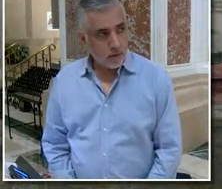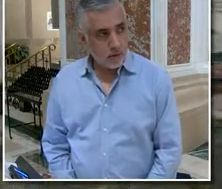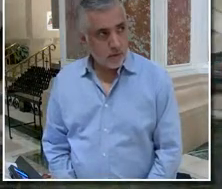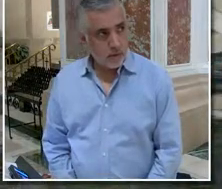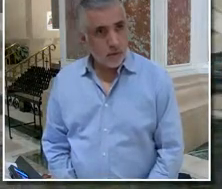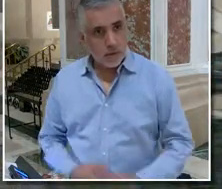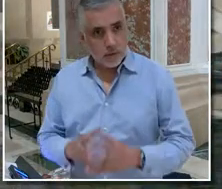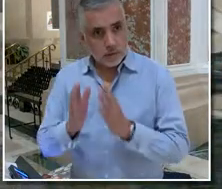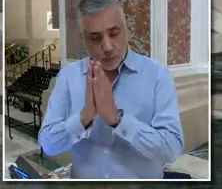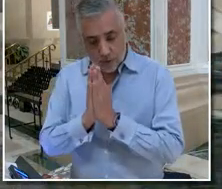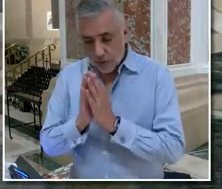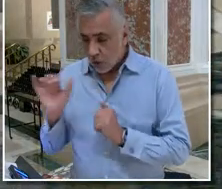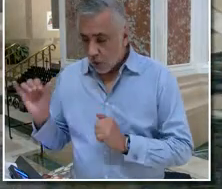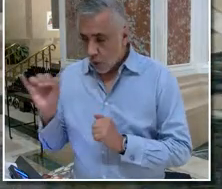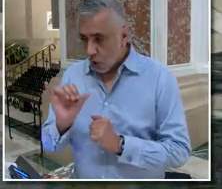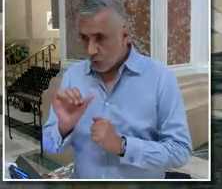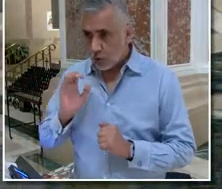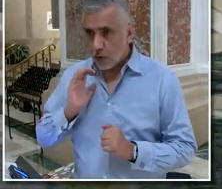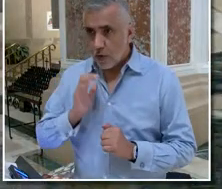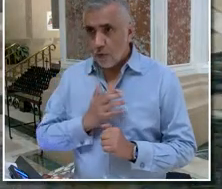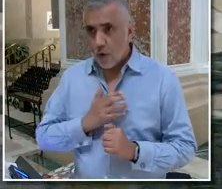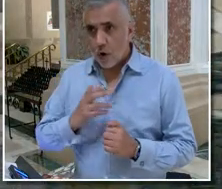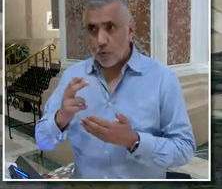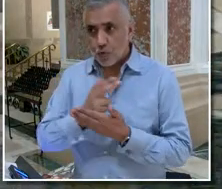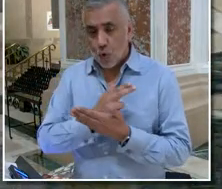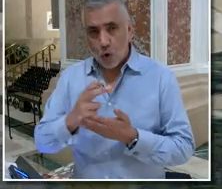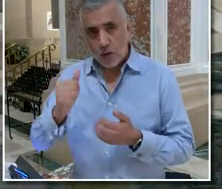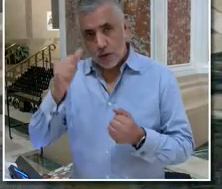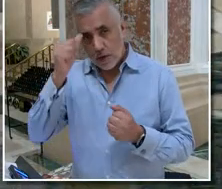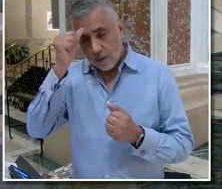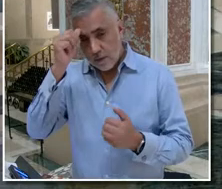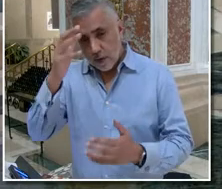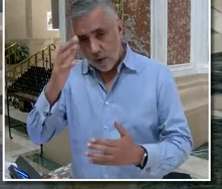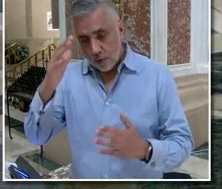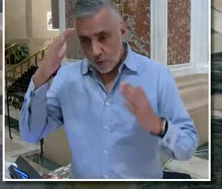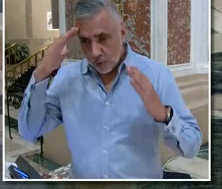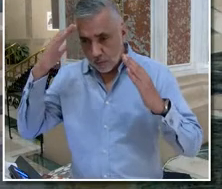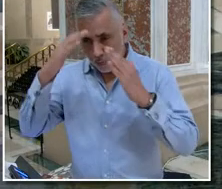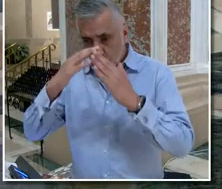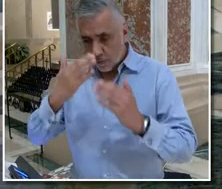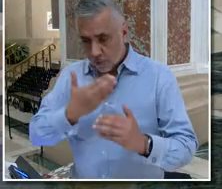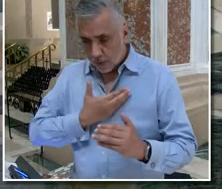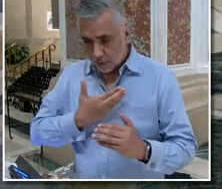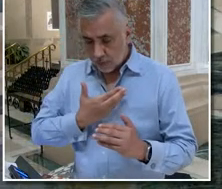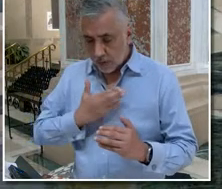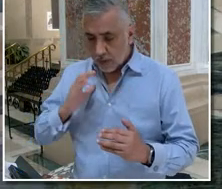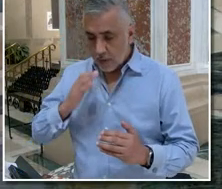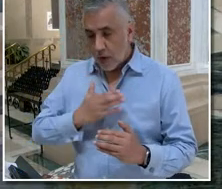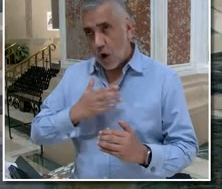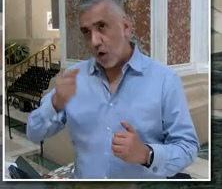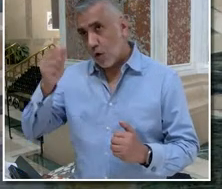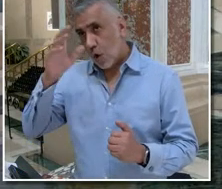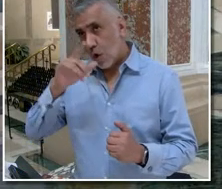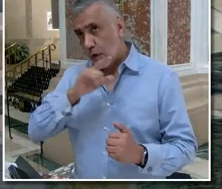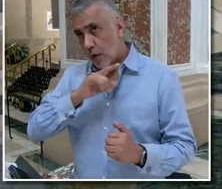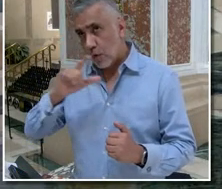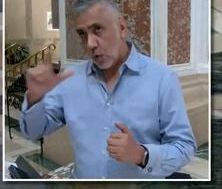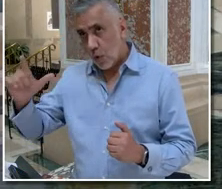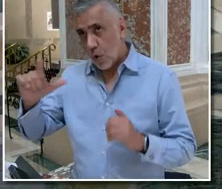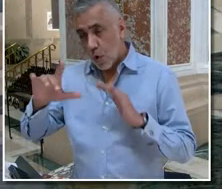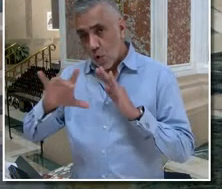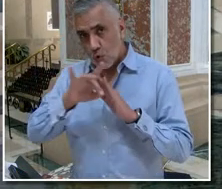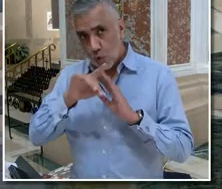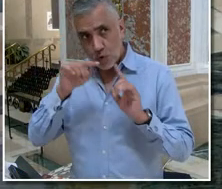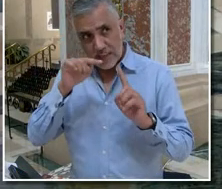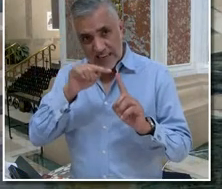Let us pray also for our most holy father, Pope Francis, that our God and Lord, who chose